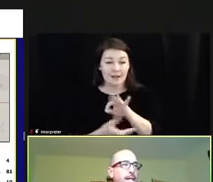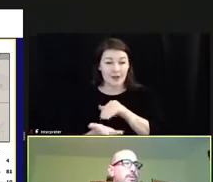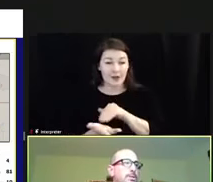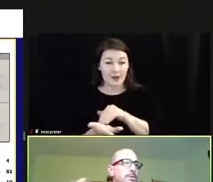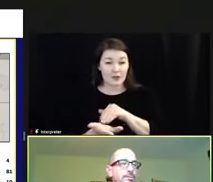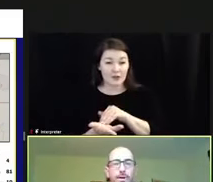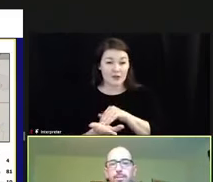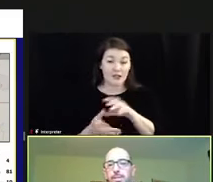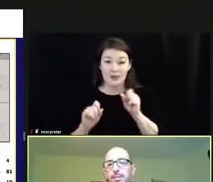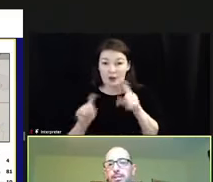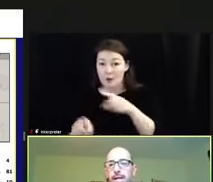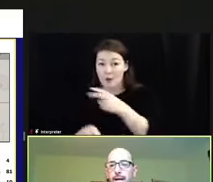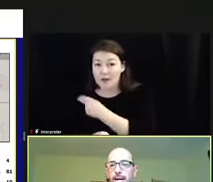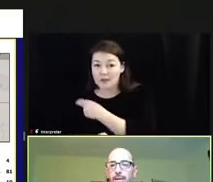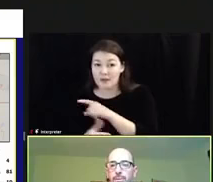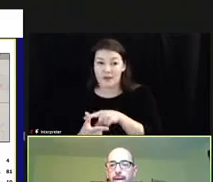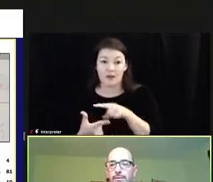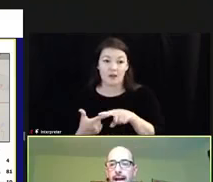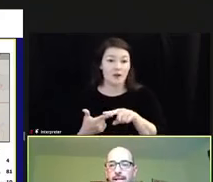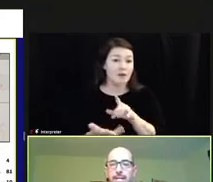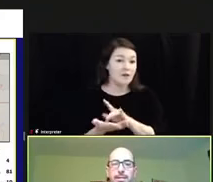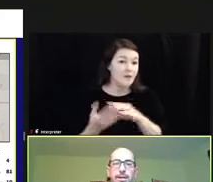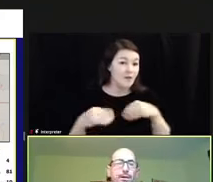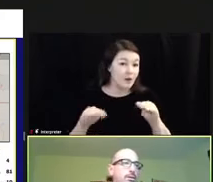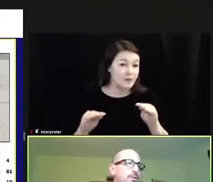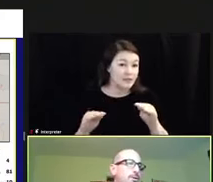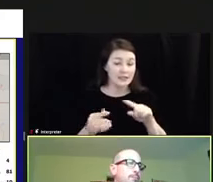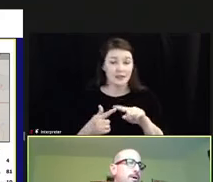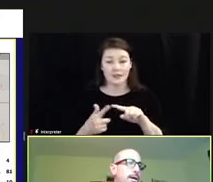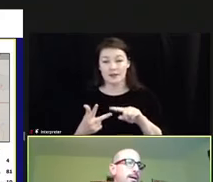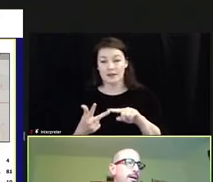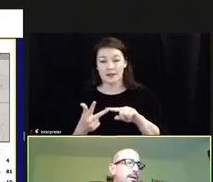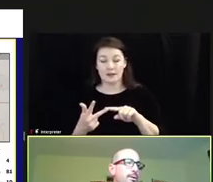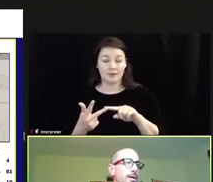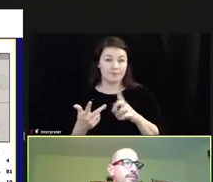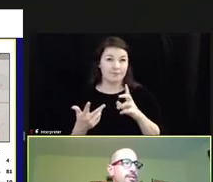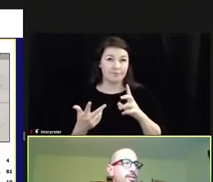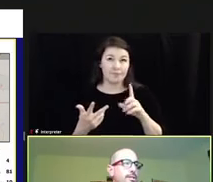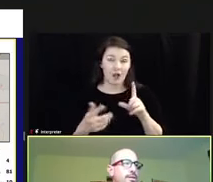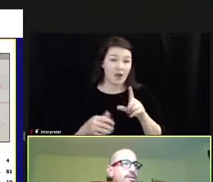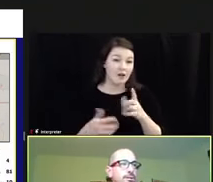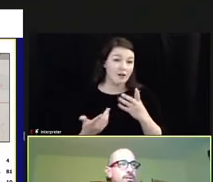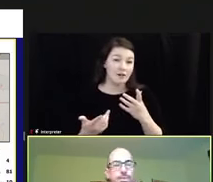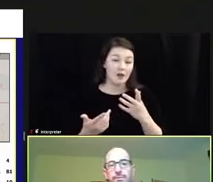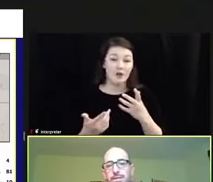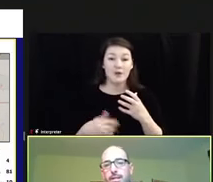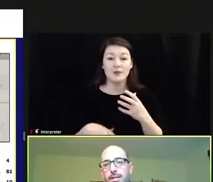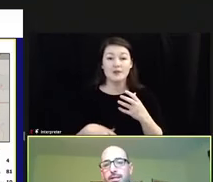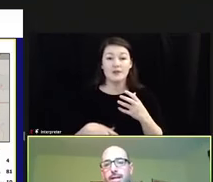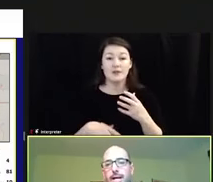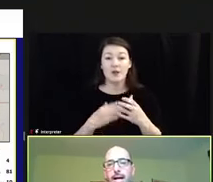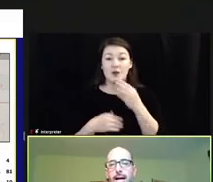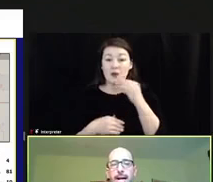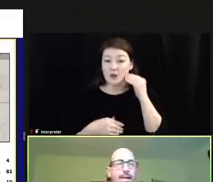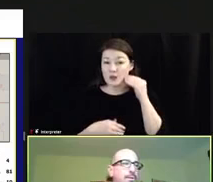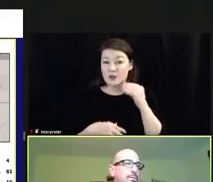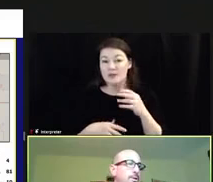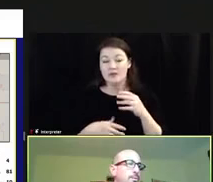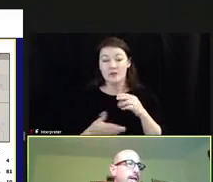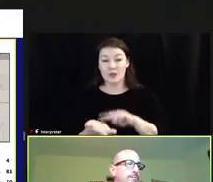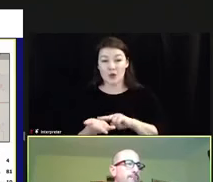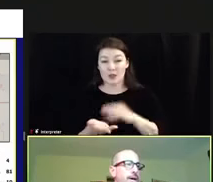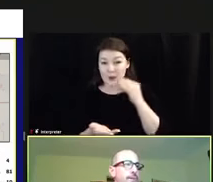at hospitals, pharmacies. We have access in our long-term care facilities and our skilled nursing facilities. And